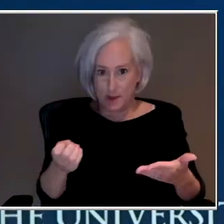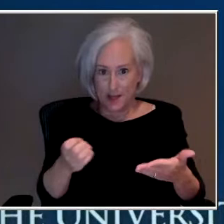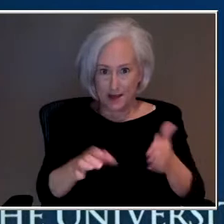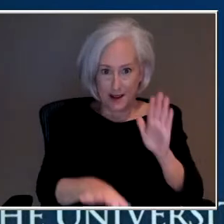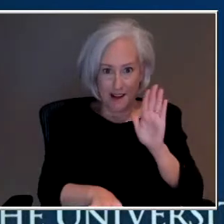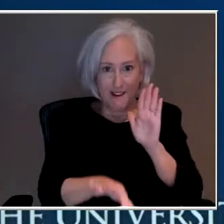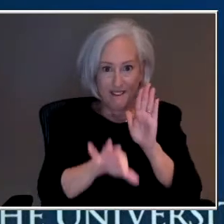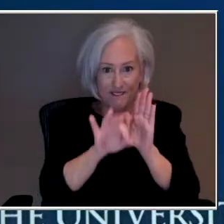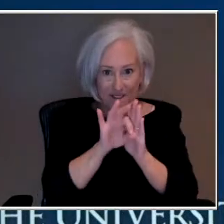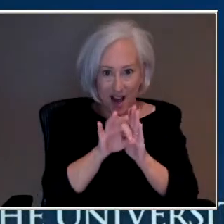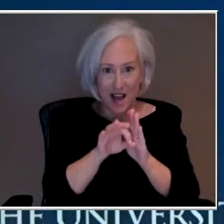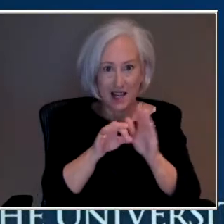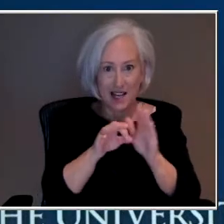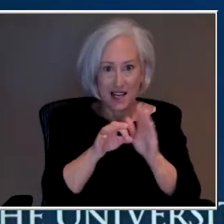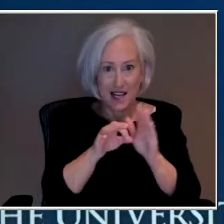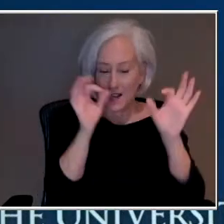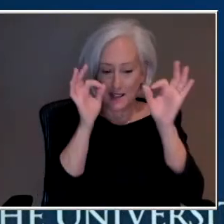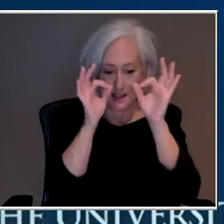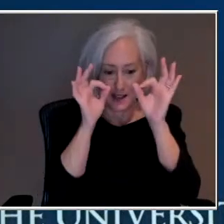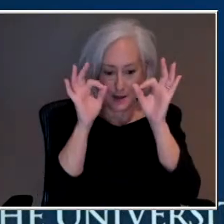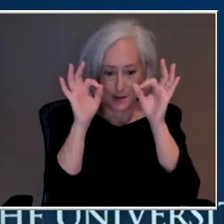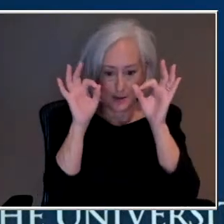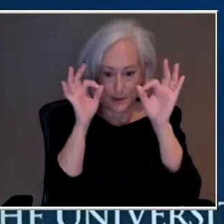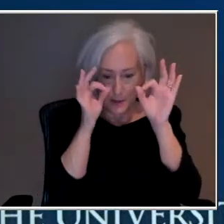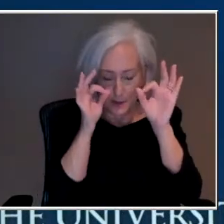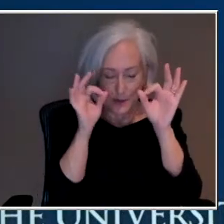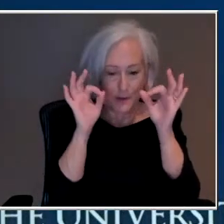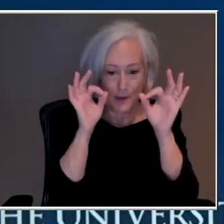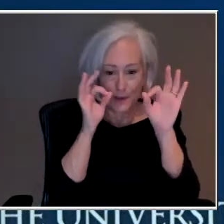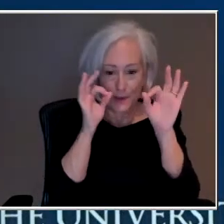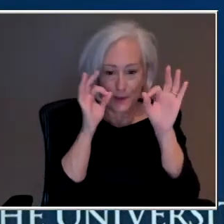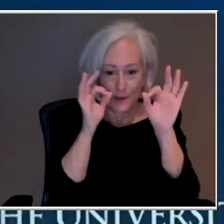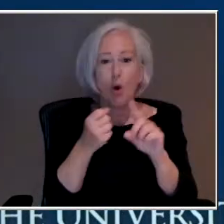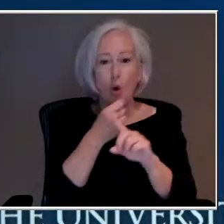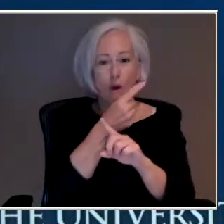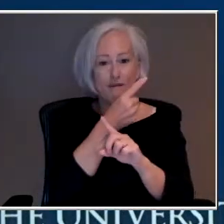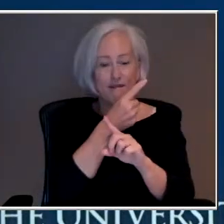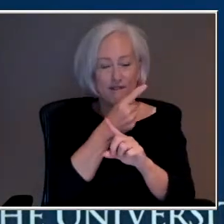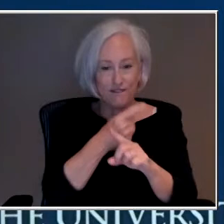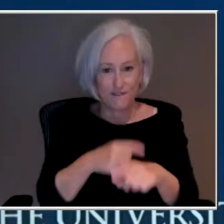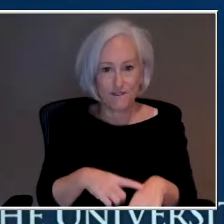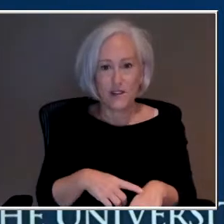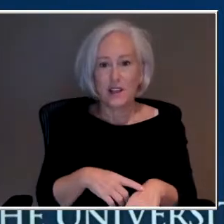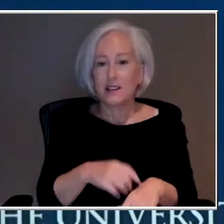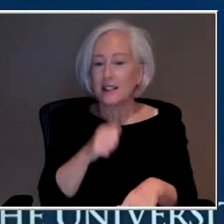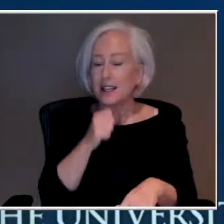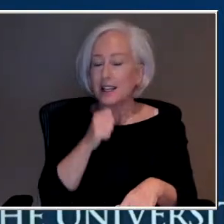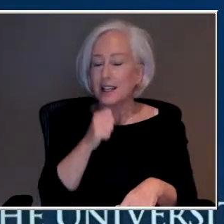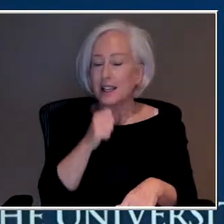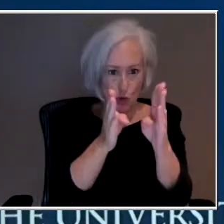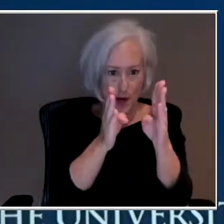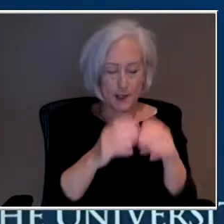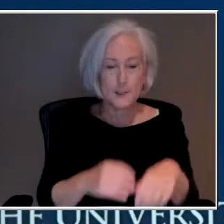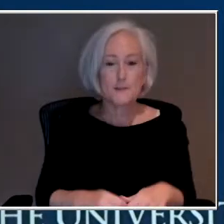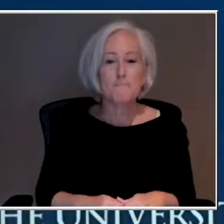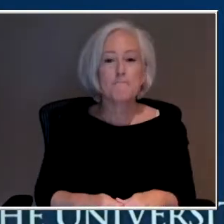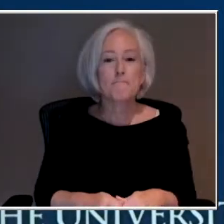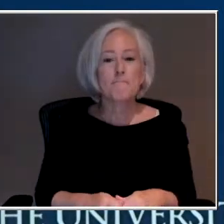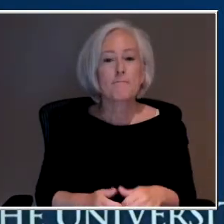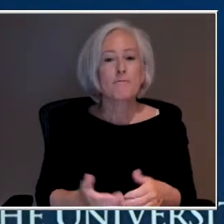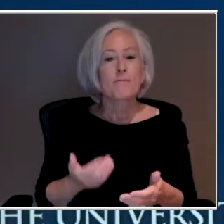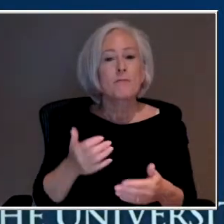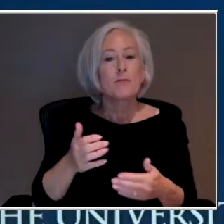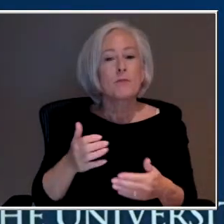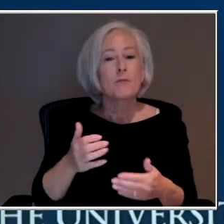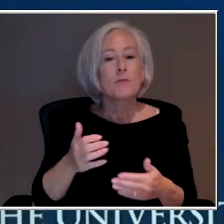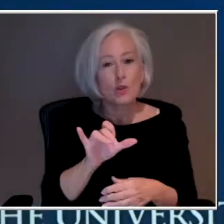at pupils, if the pupils aren't straight, if there's some sort of opacity in the pupil, and then also is pretty good at detecting kids who have really high prescriptions or